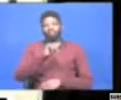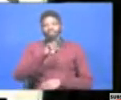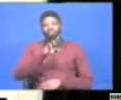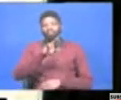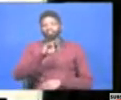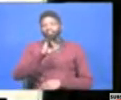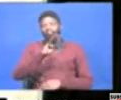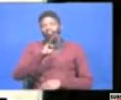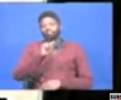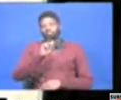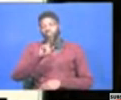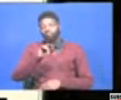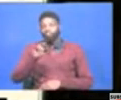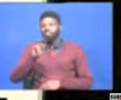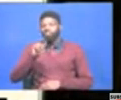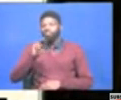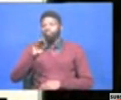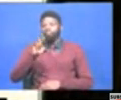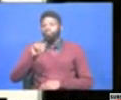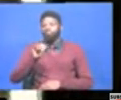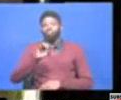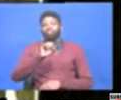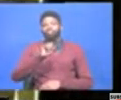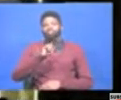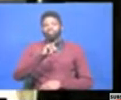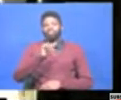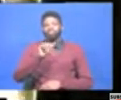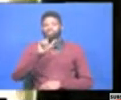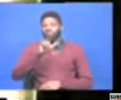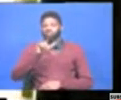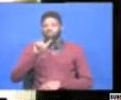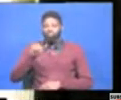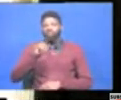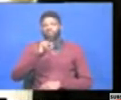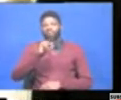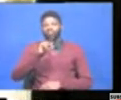Moyale, Kiminini, Lungalunga, Masinga, Mgwen,